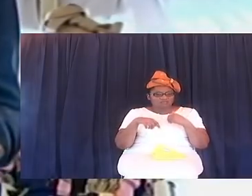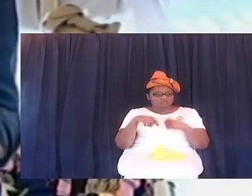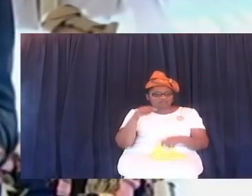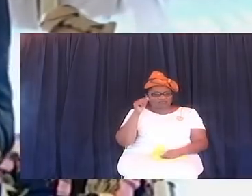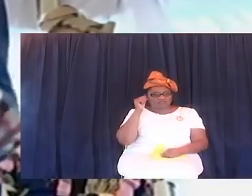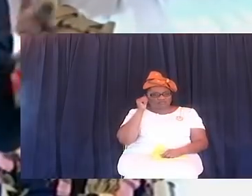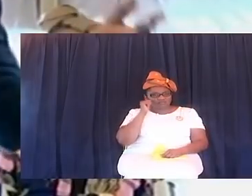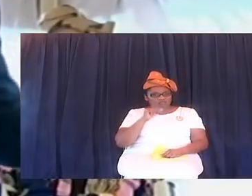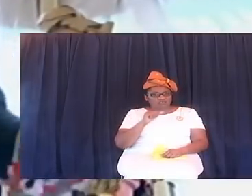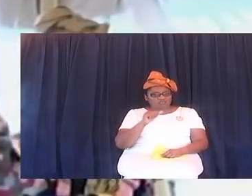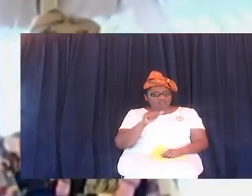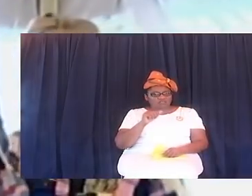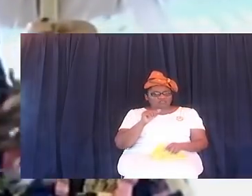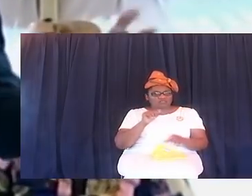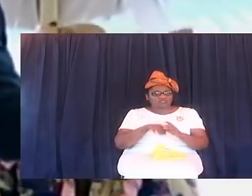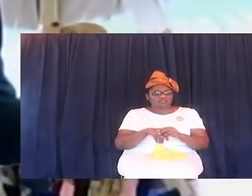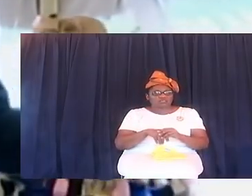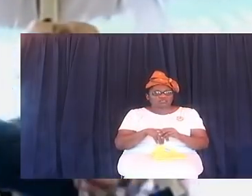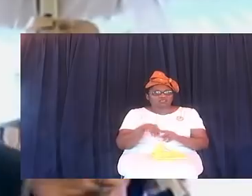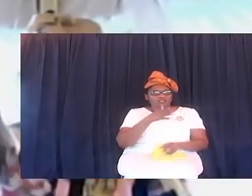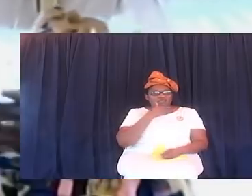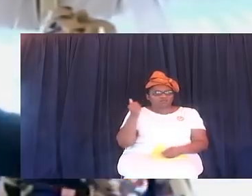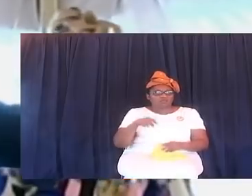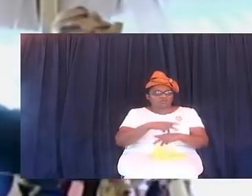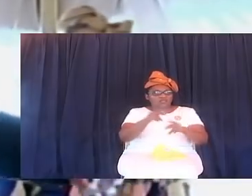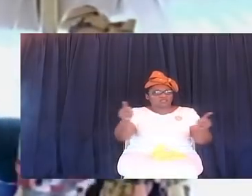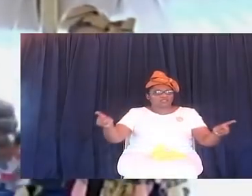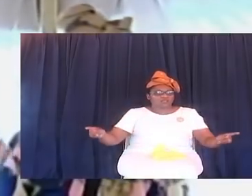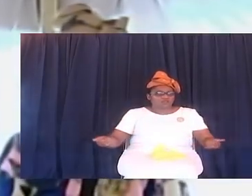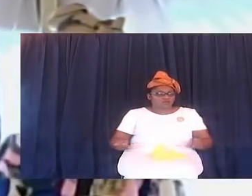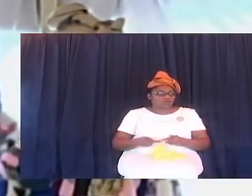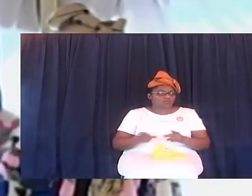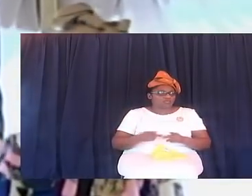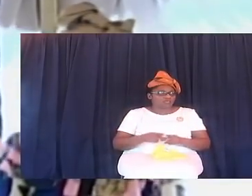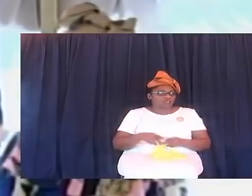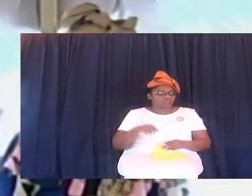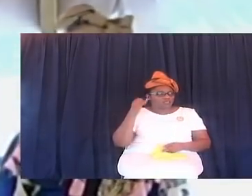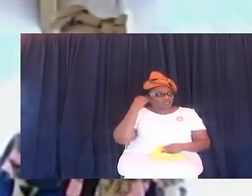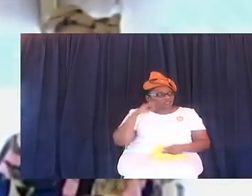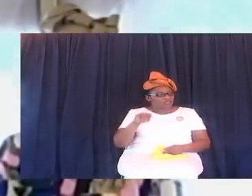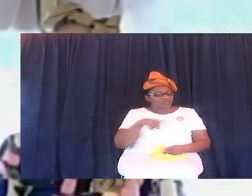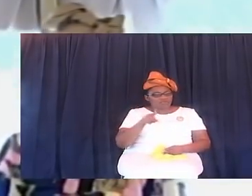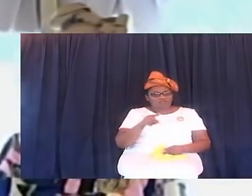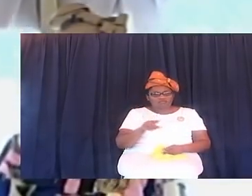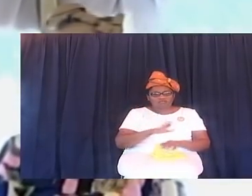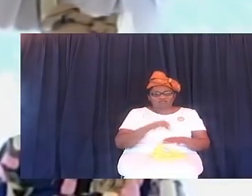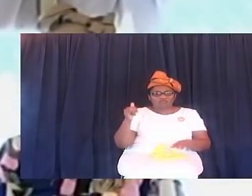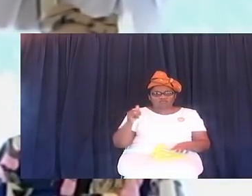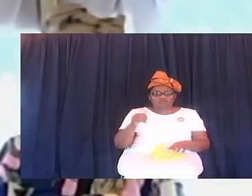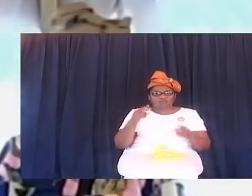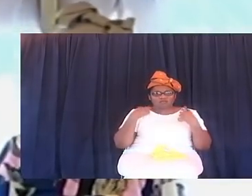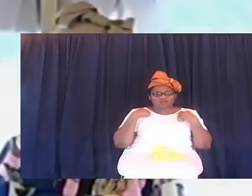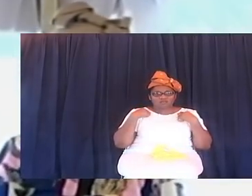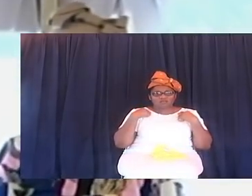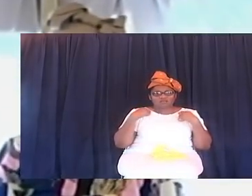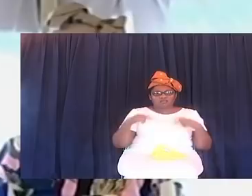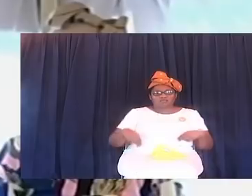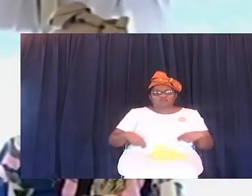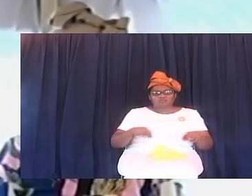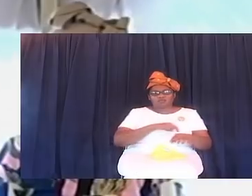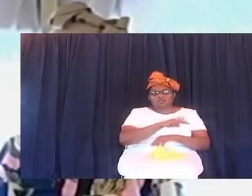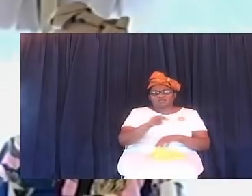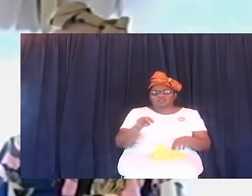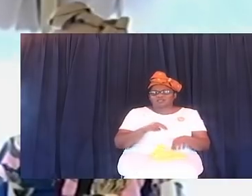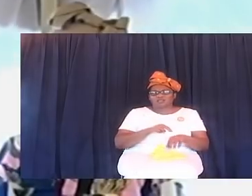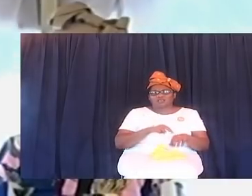now. I mean, if you cry, we understand human nature, but the truth of the matter is that she's in a better place, and we